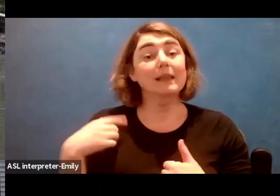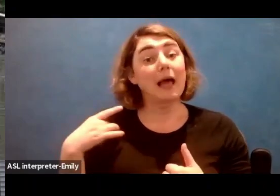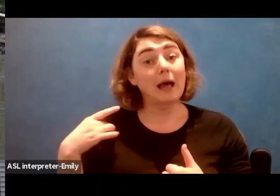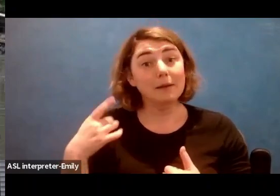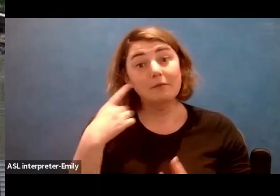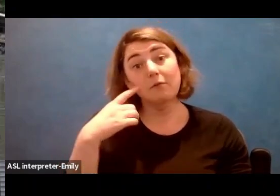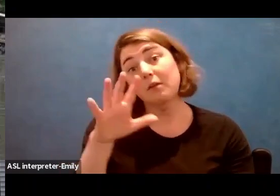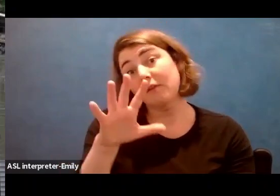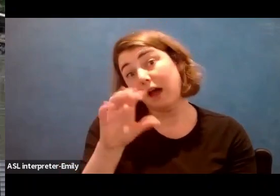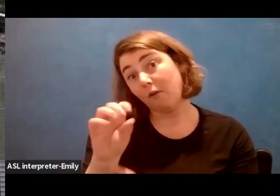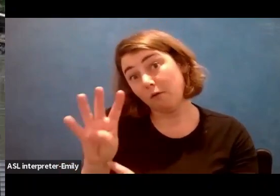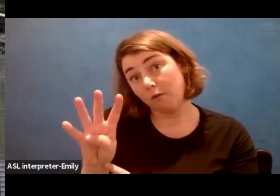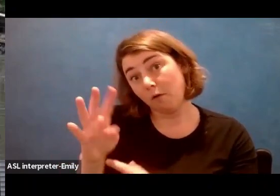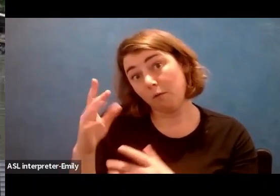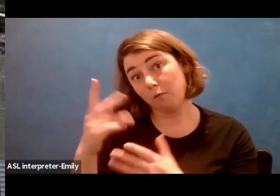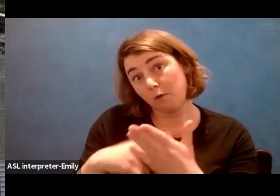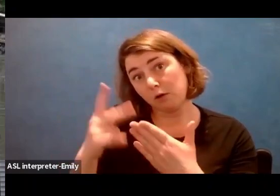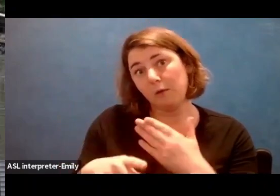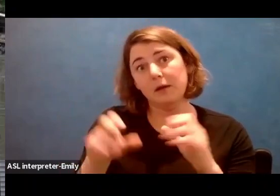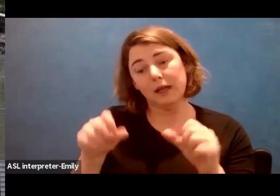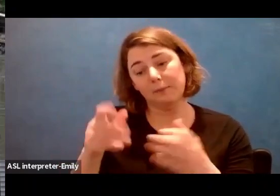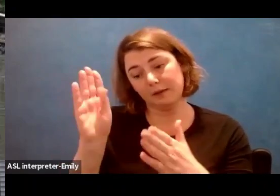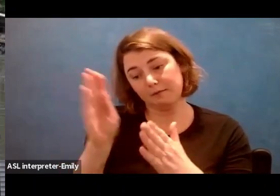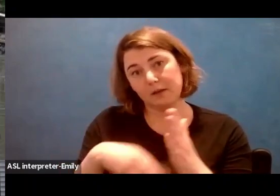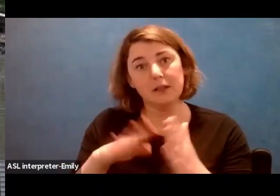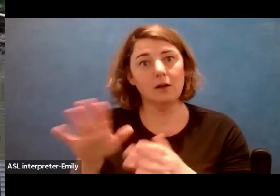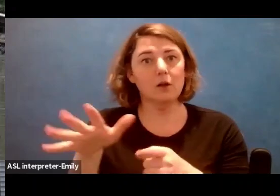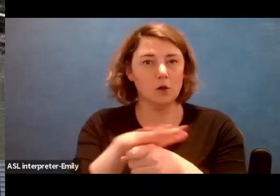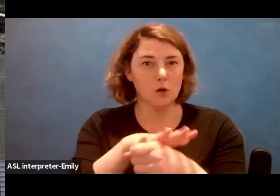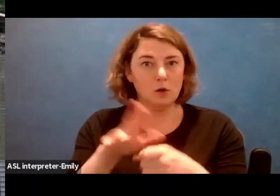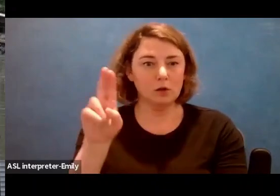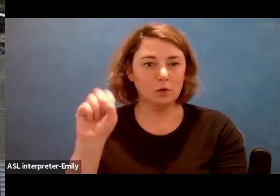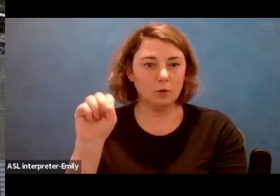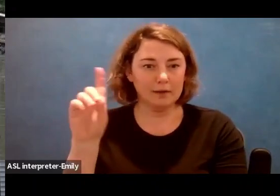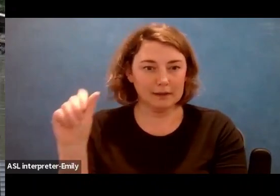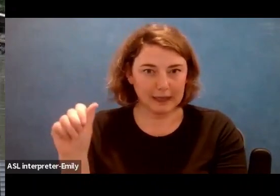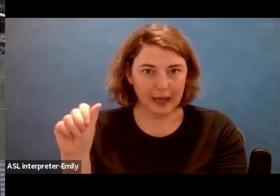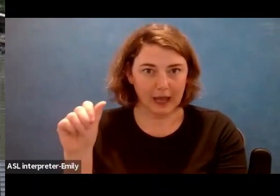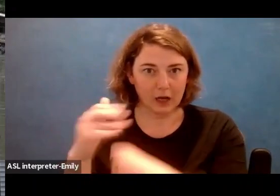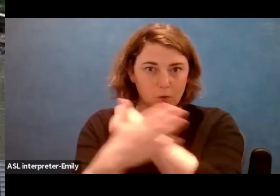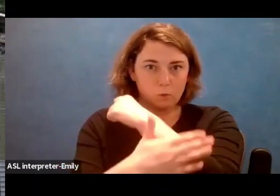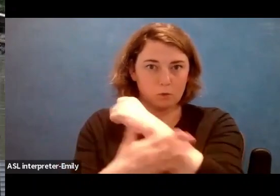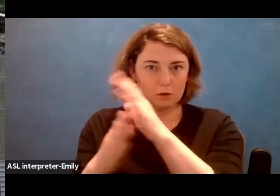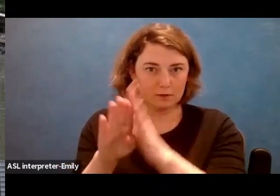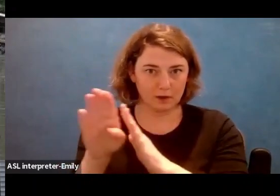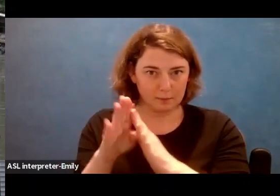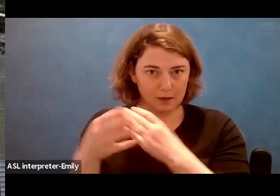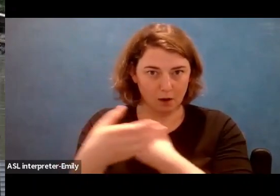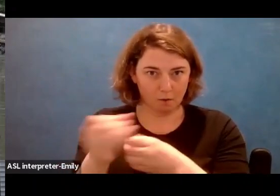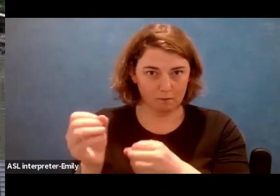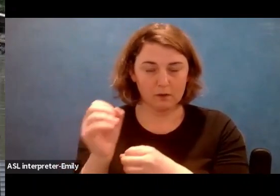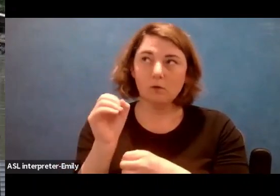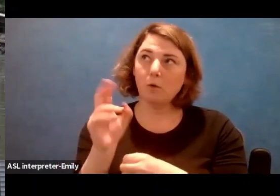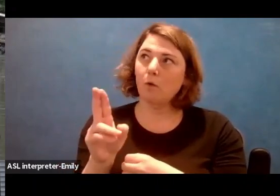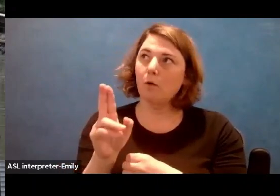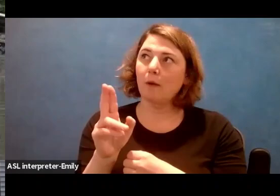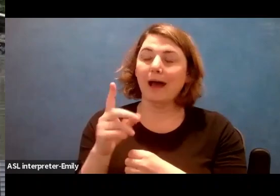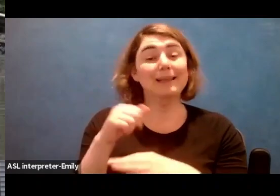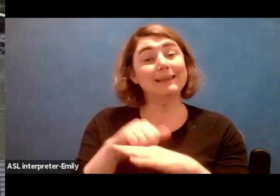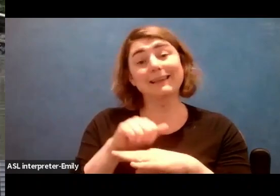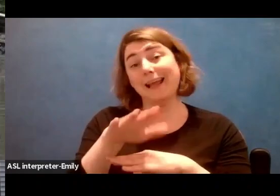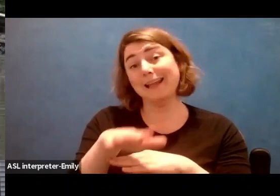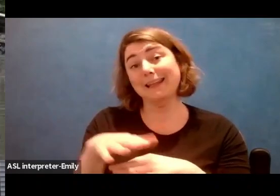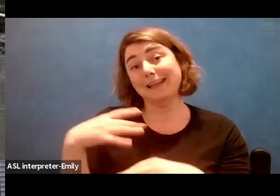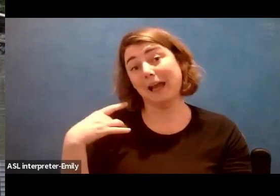504 program can be filled out at your local USDA Rural Development Office or by sending in